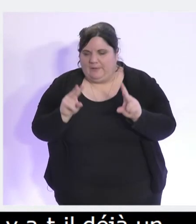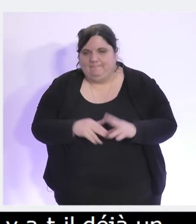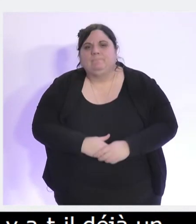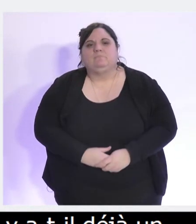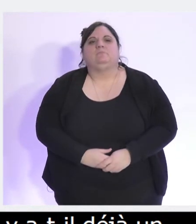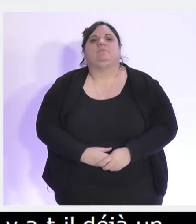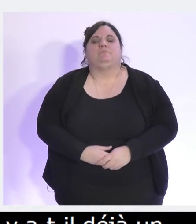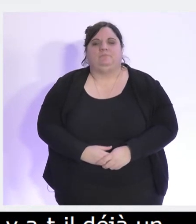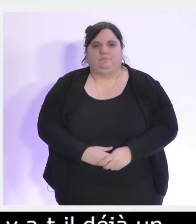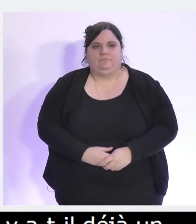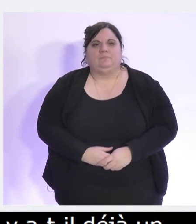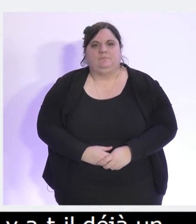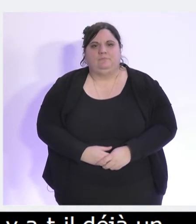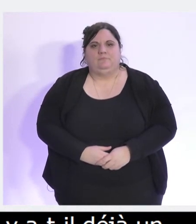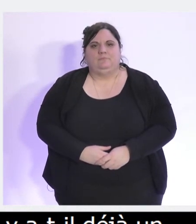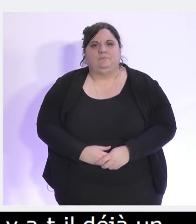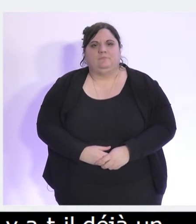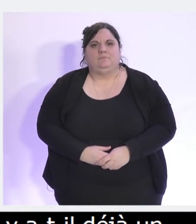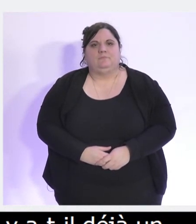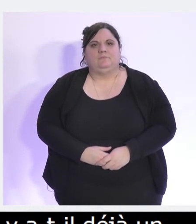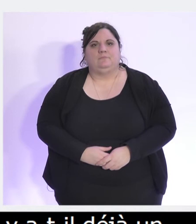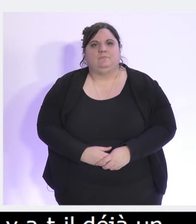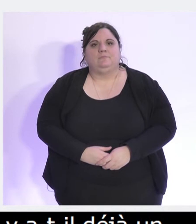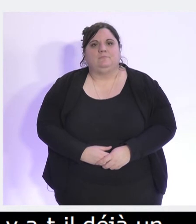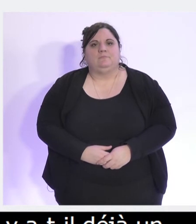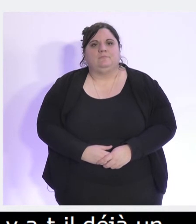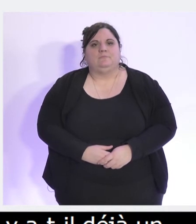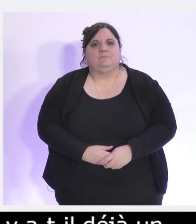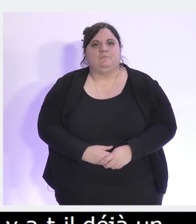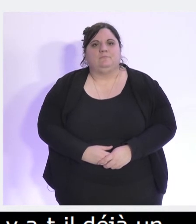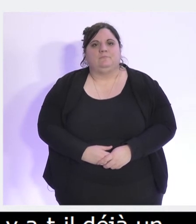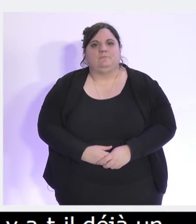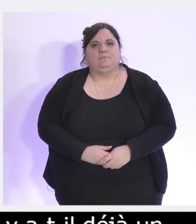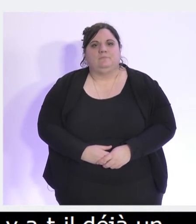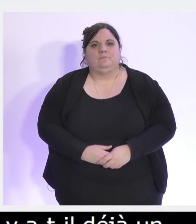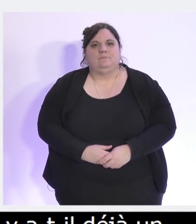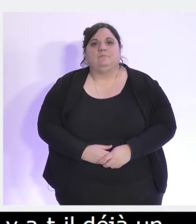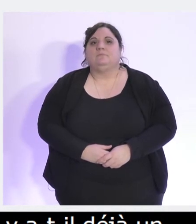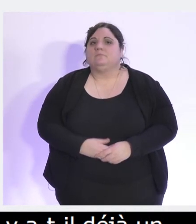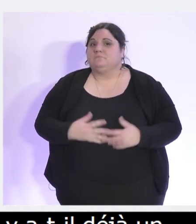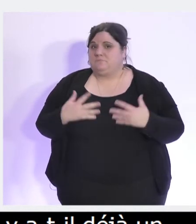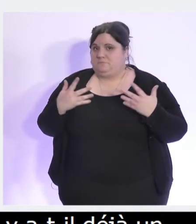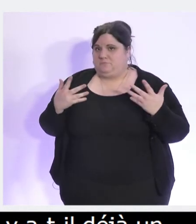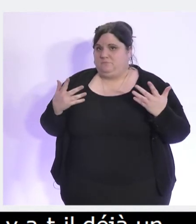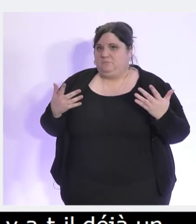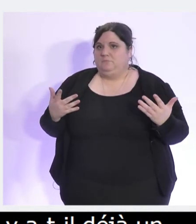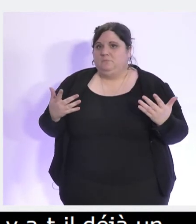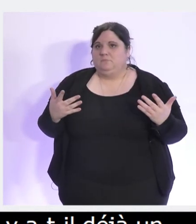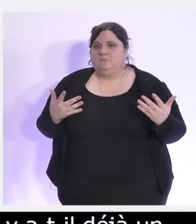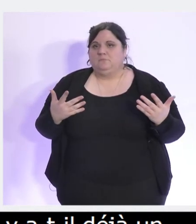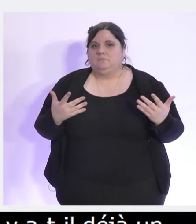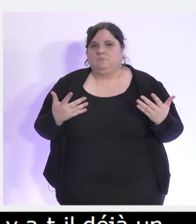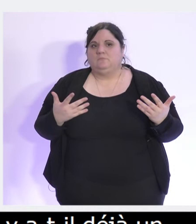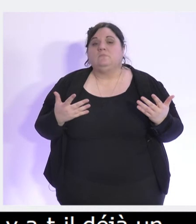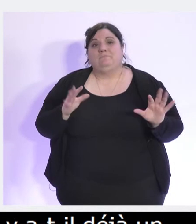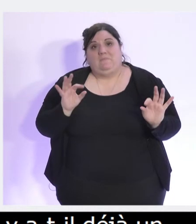that's it comes out of our strategy as well. It is part of our strategy, and